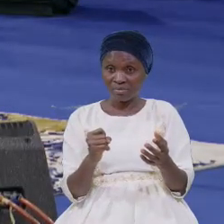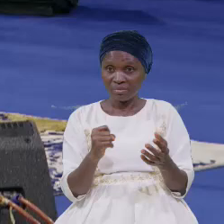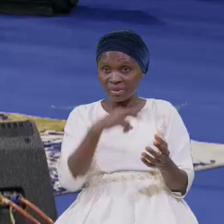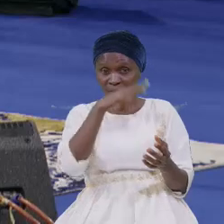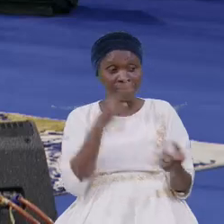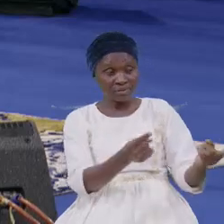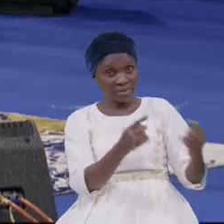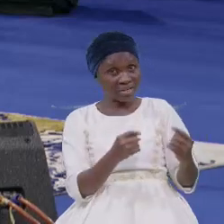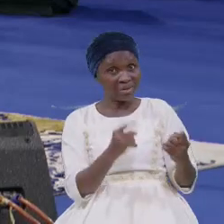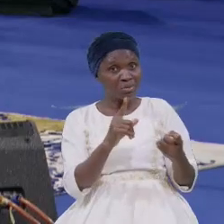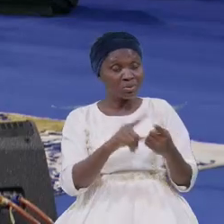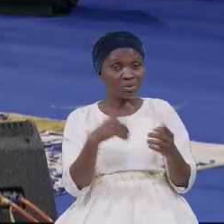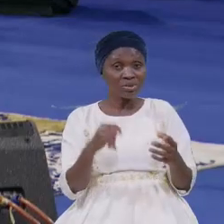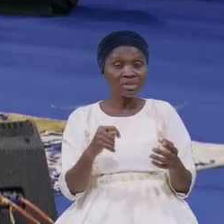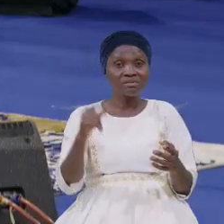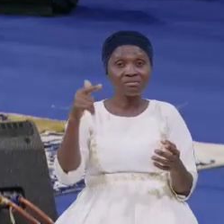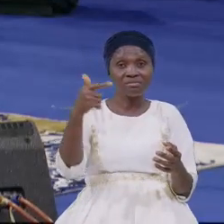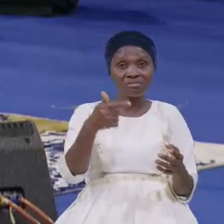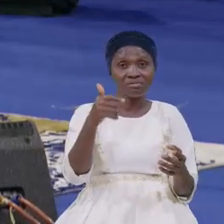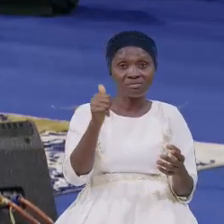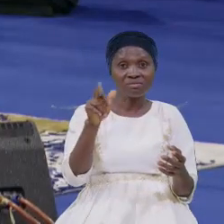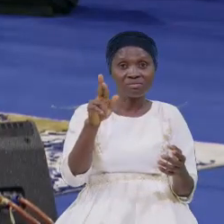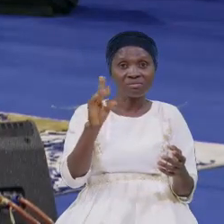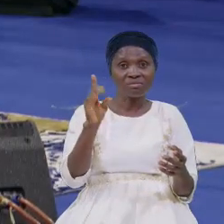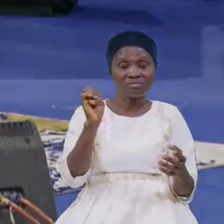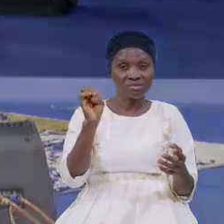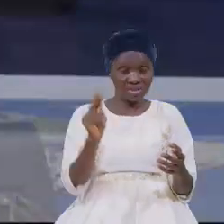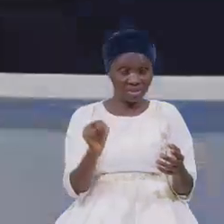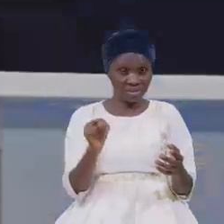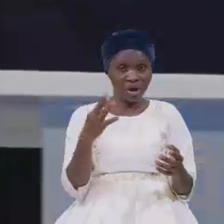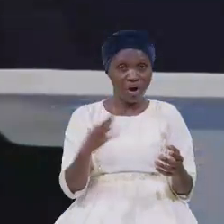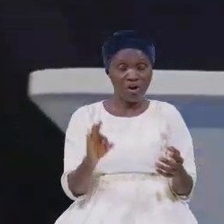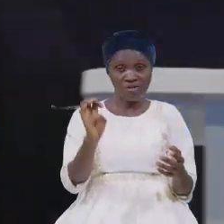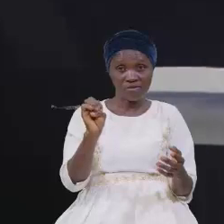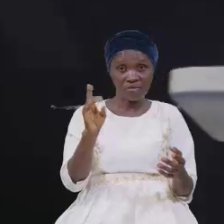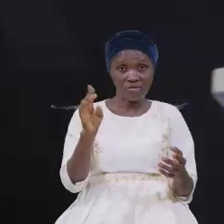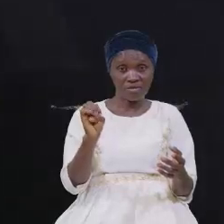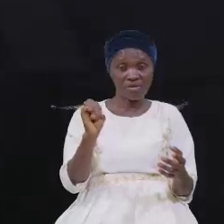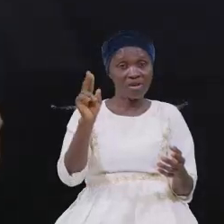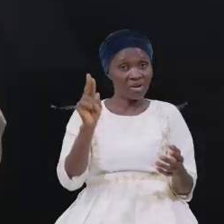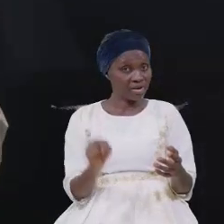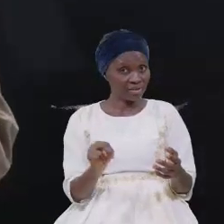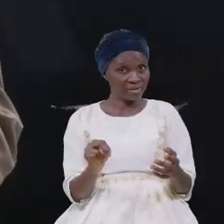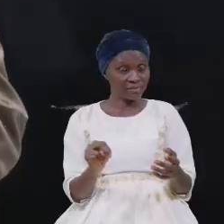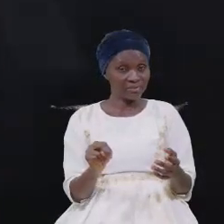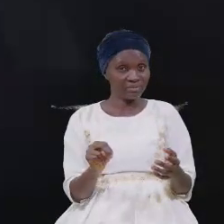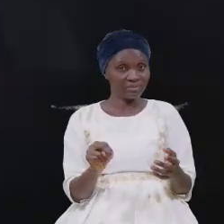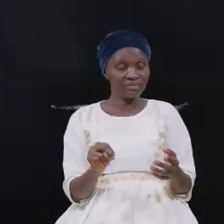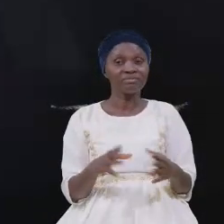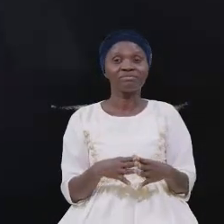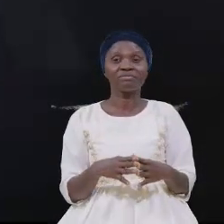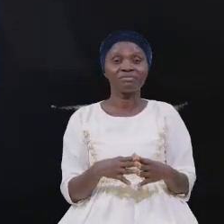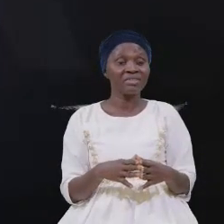of Eden. A thief. They had peace, they had joy, they